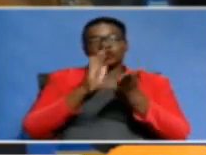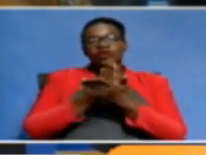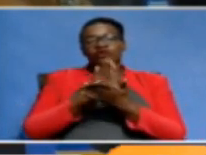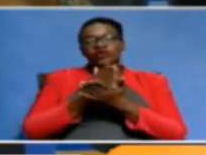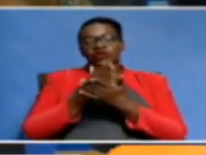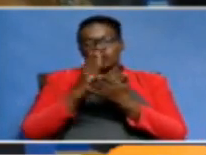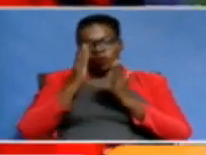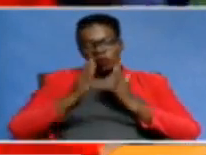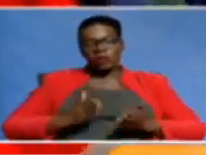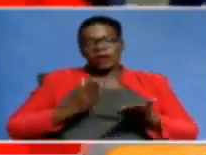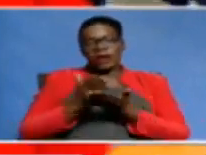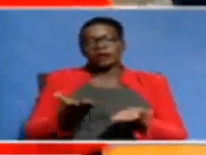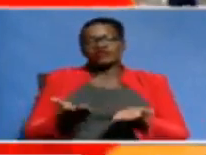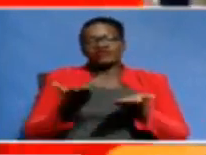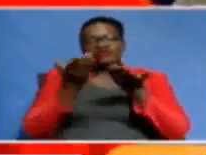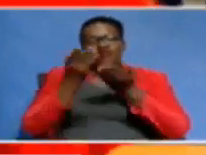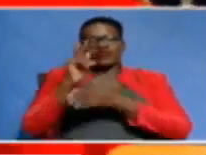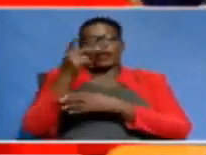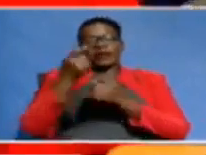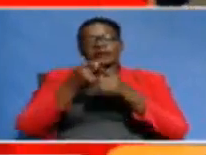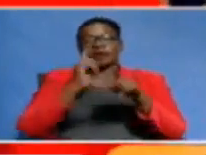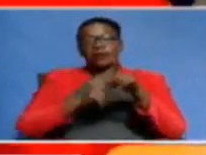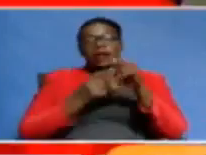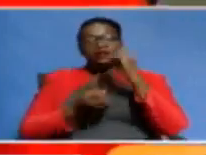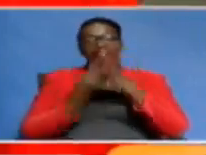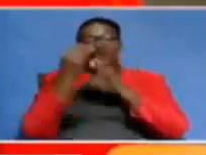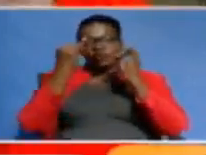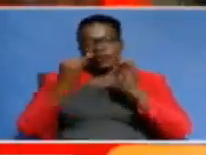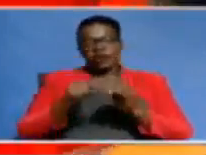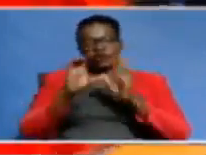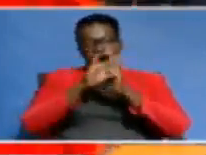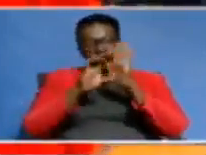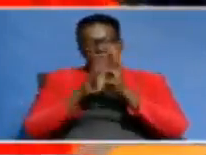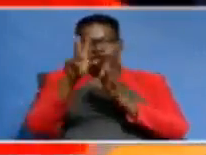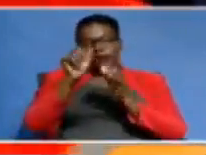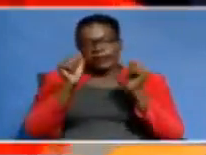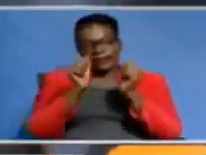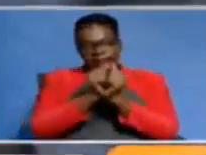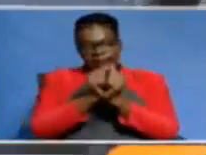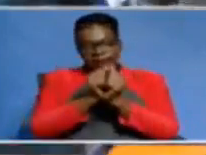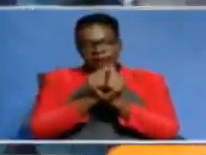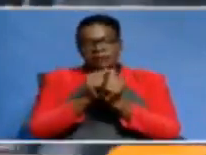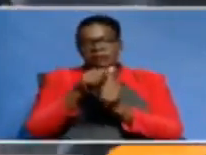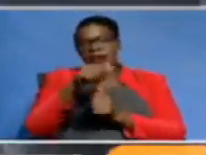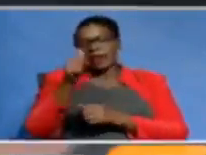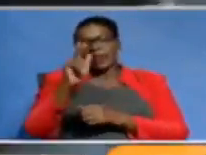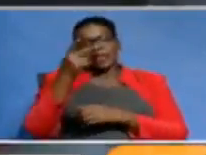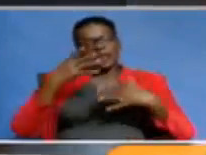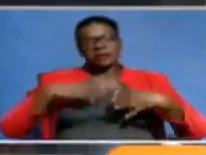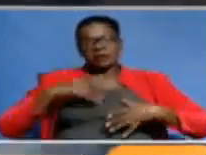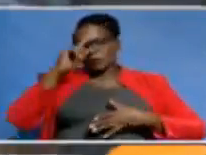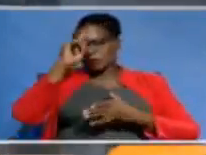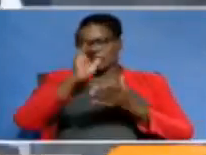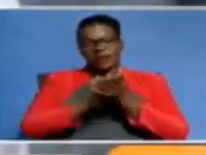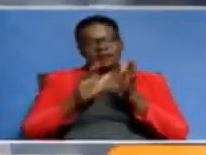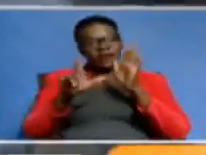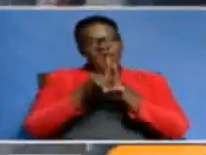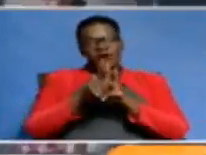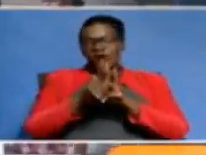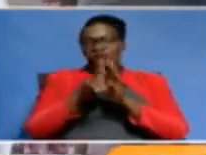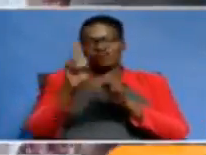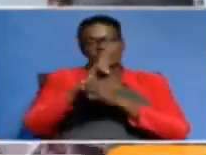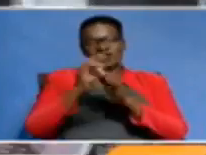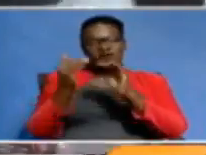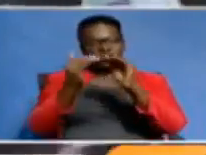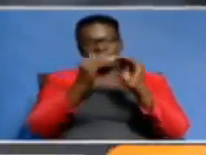have improved in Kenya since the promulgation of the new constitution in 2010, while half of Kenyans do not believe that the law is applied